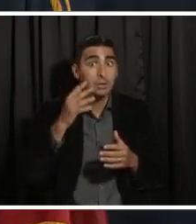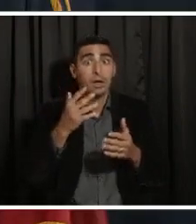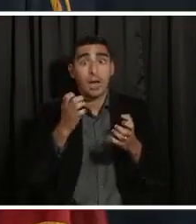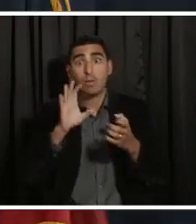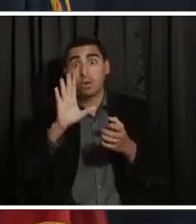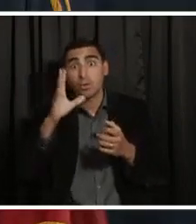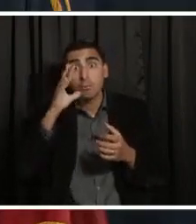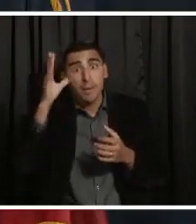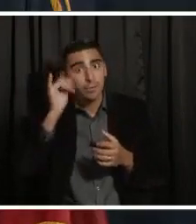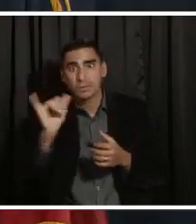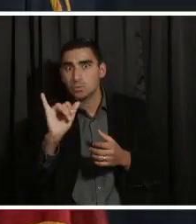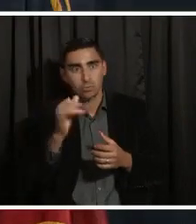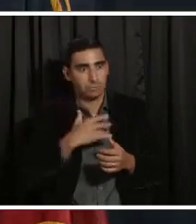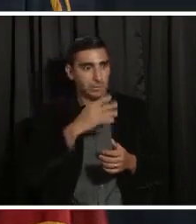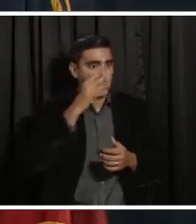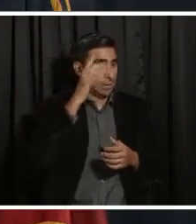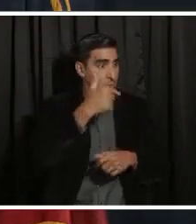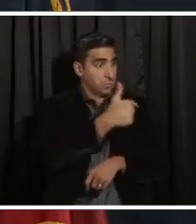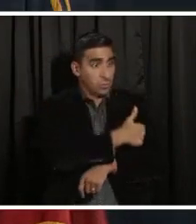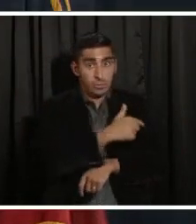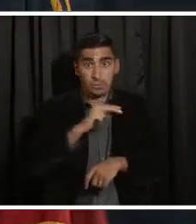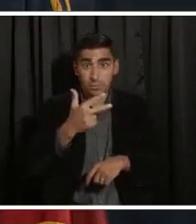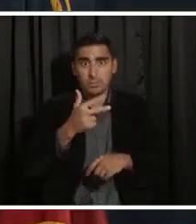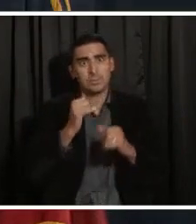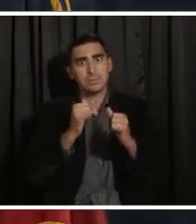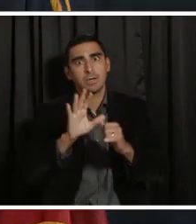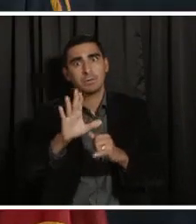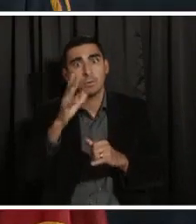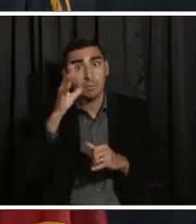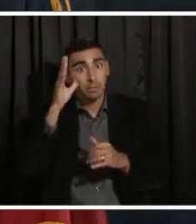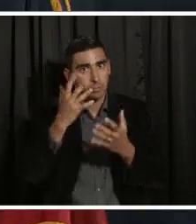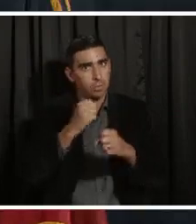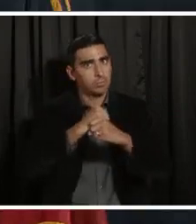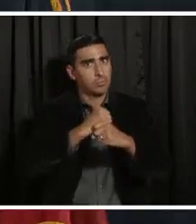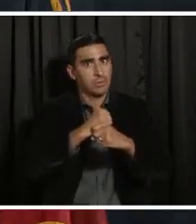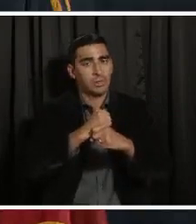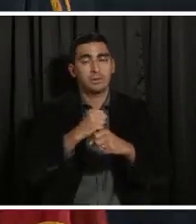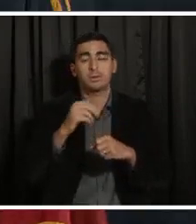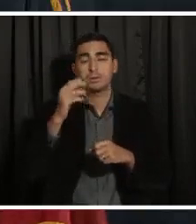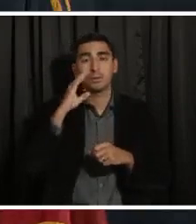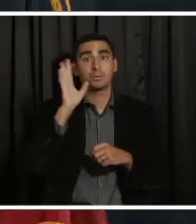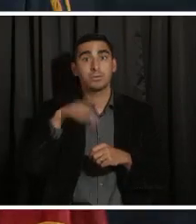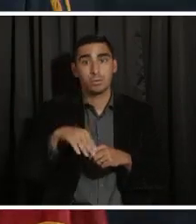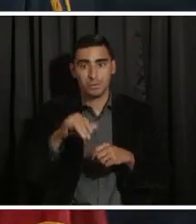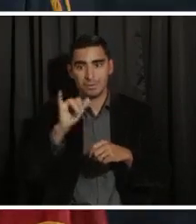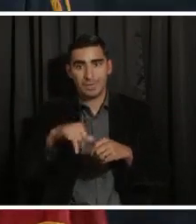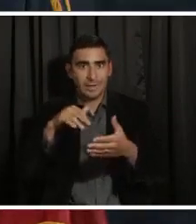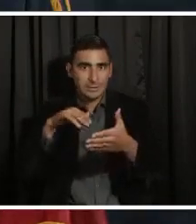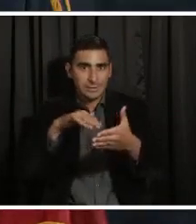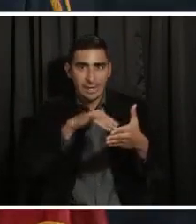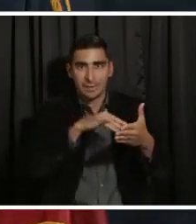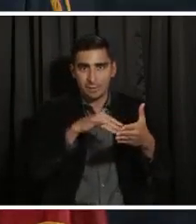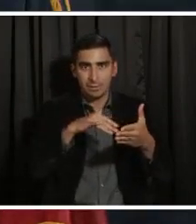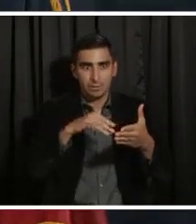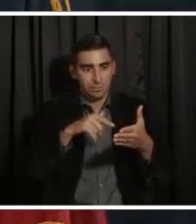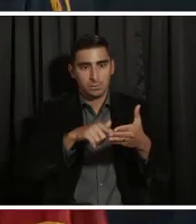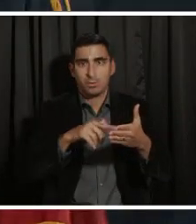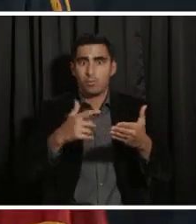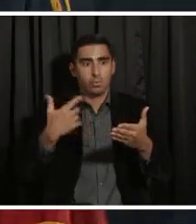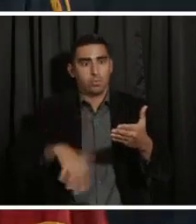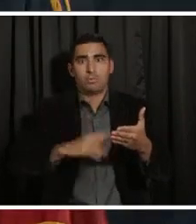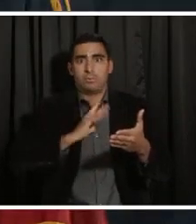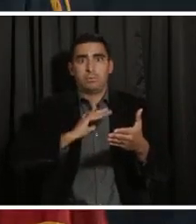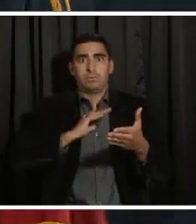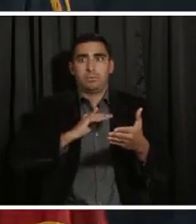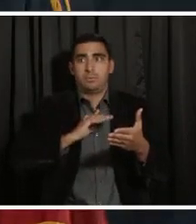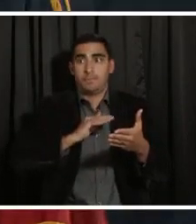same protection as my parents. The results and data from the booster are so encouraging and positive. To see that in a test